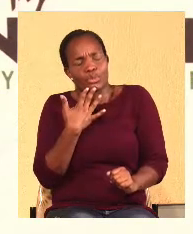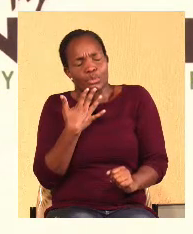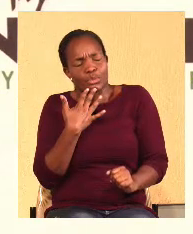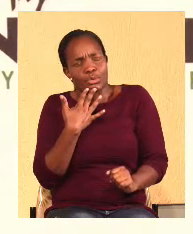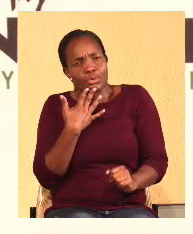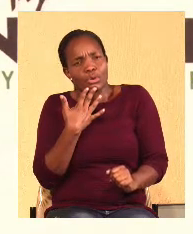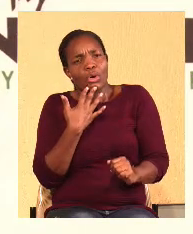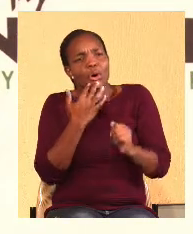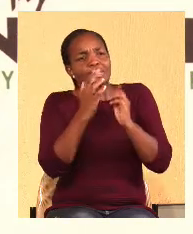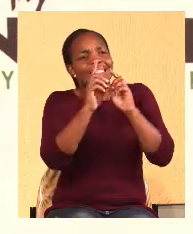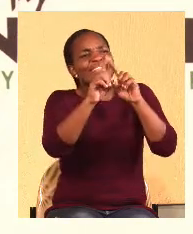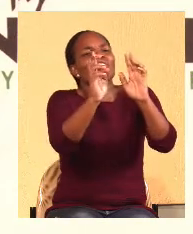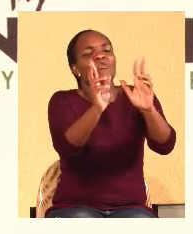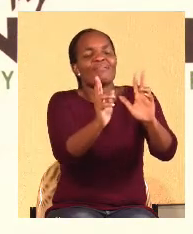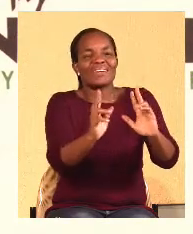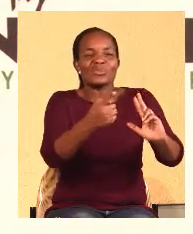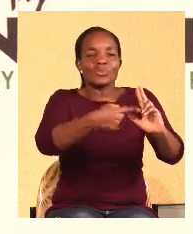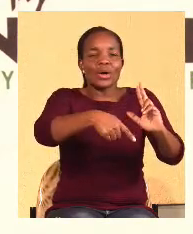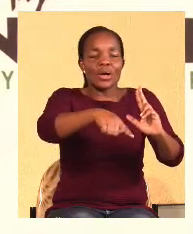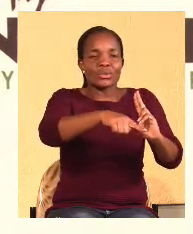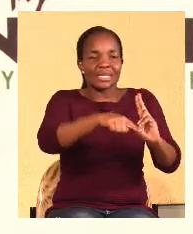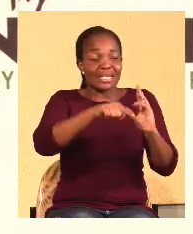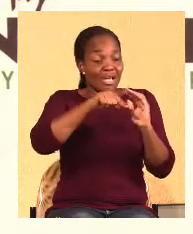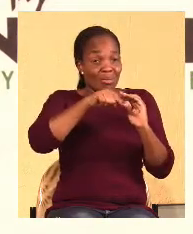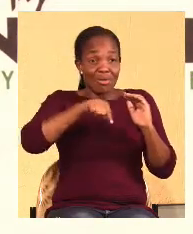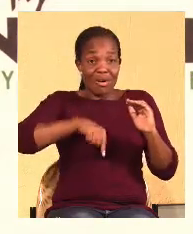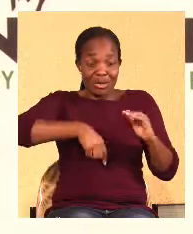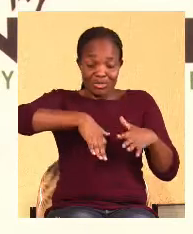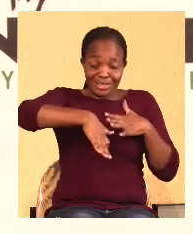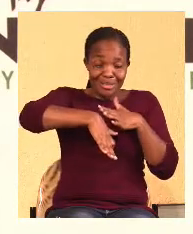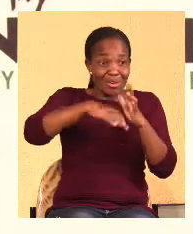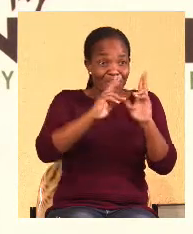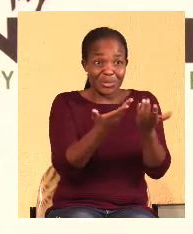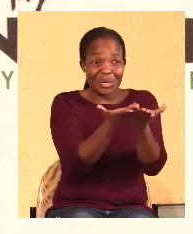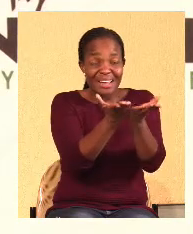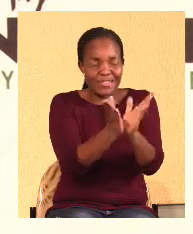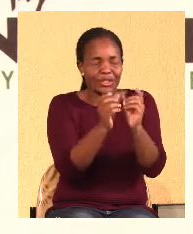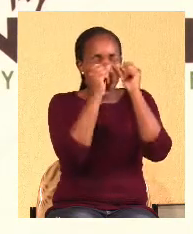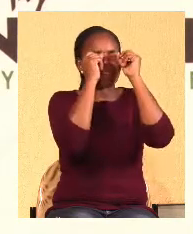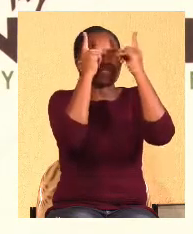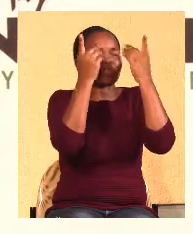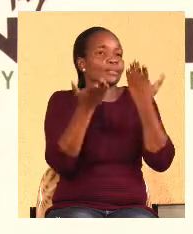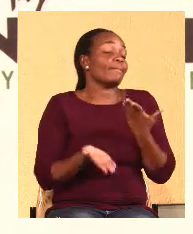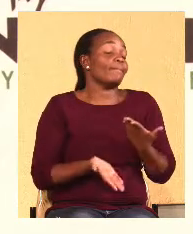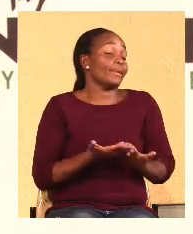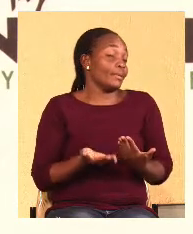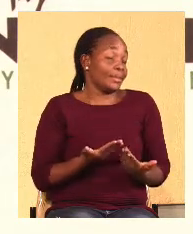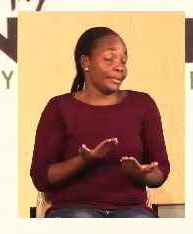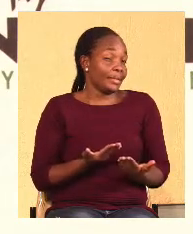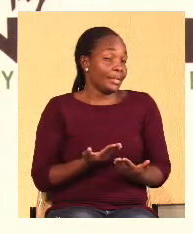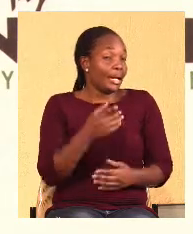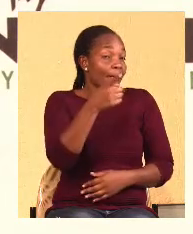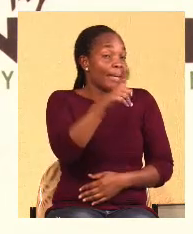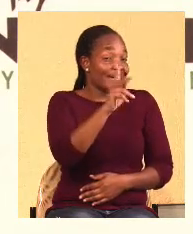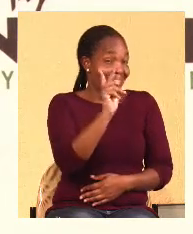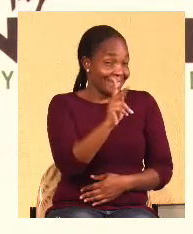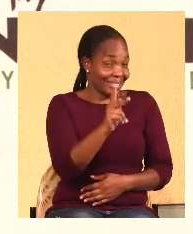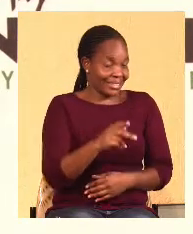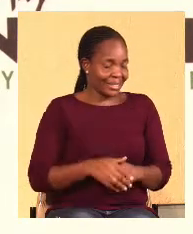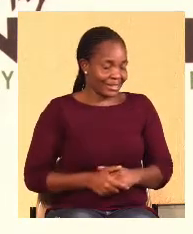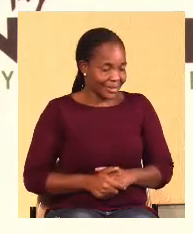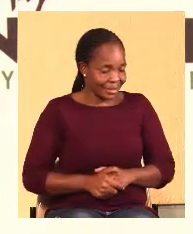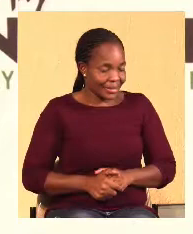the users of this law and the members of the public to understand it better. But however, I need also to concede